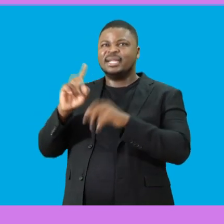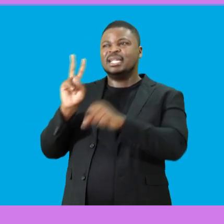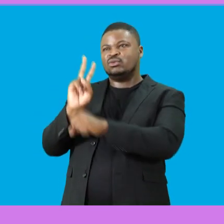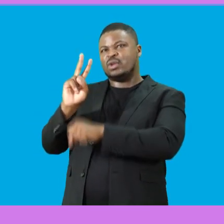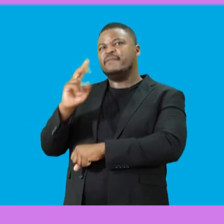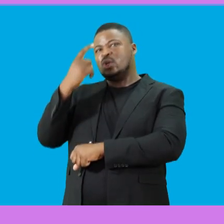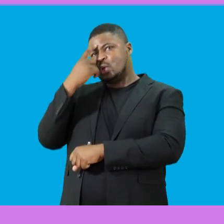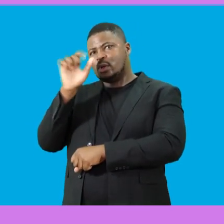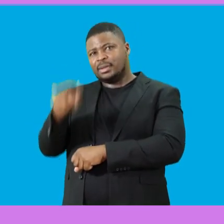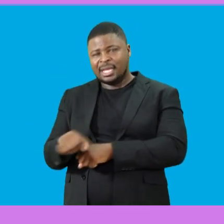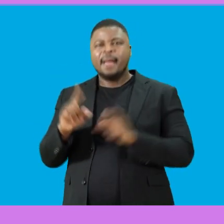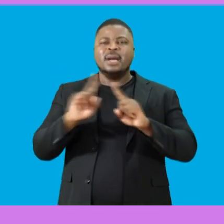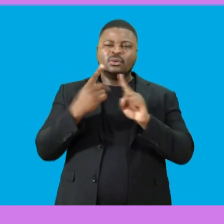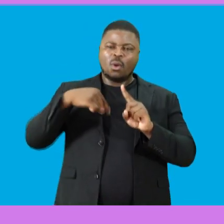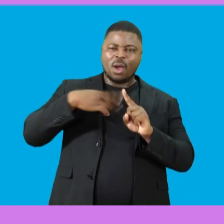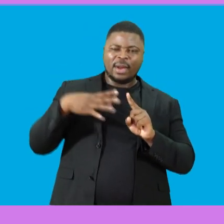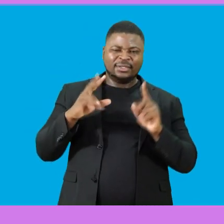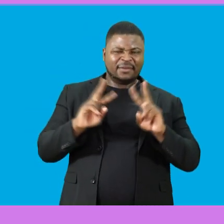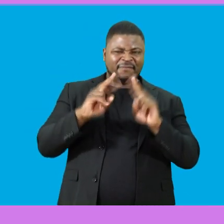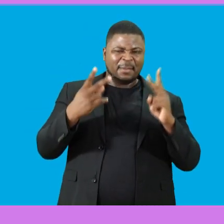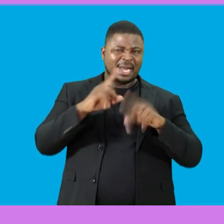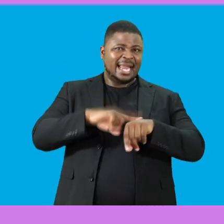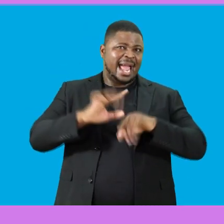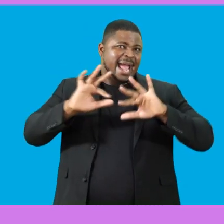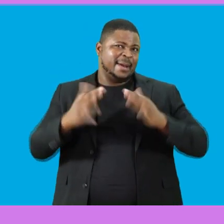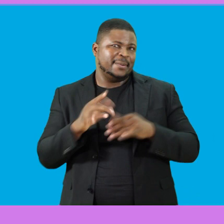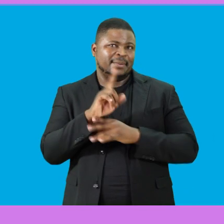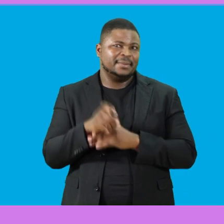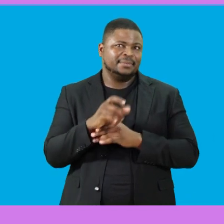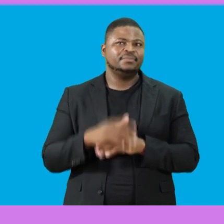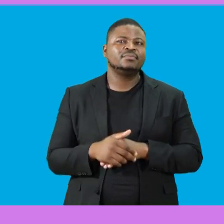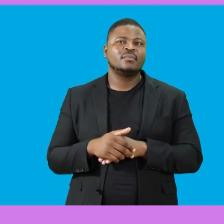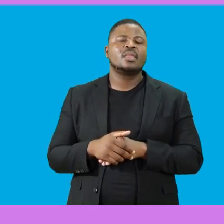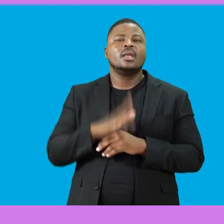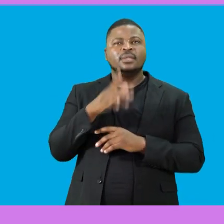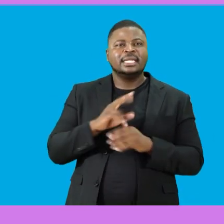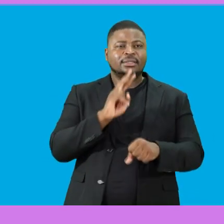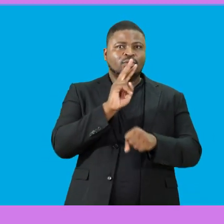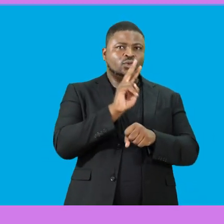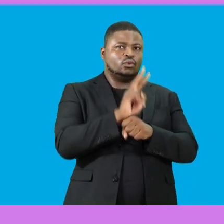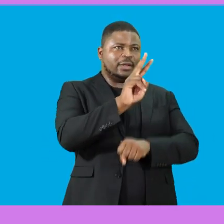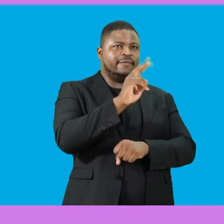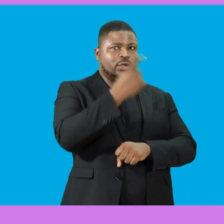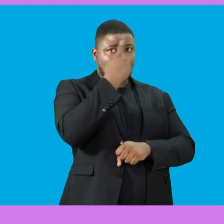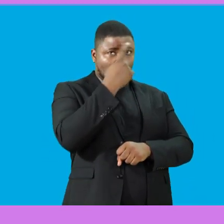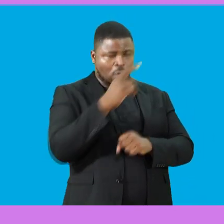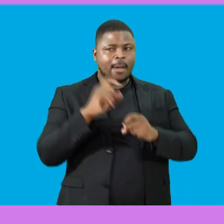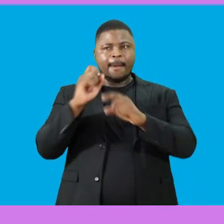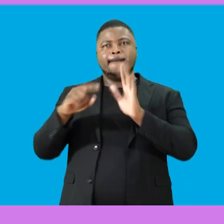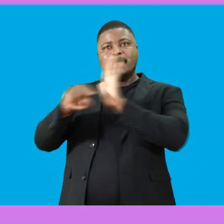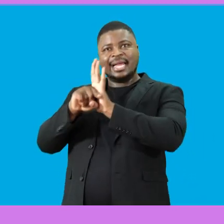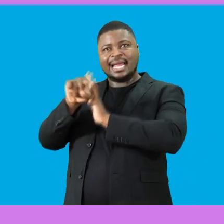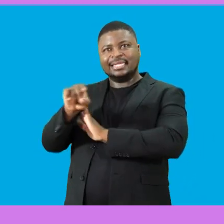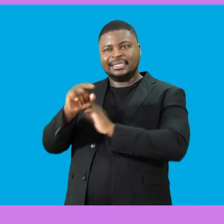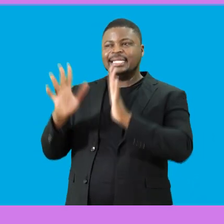12 o'clock. So we have to find the difference in the time. So we're going to say 12 o'clock minus 10 o'clock.